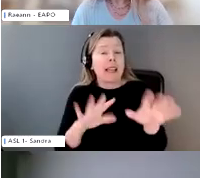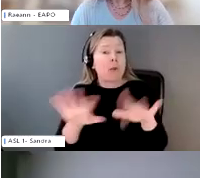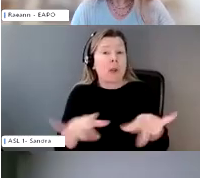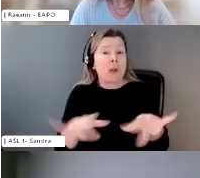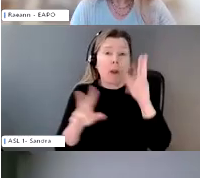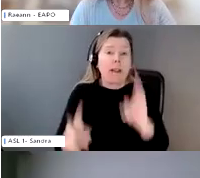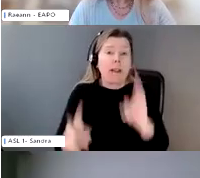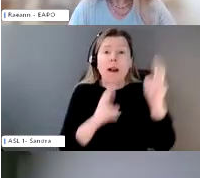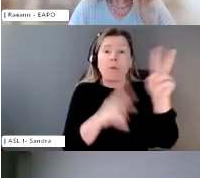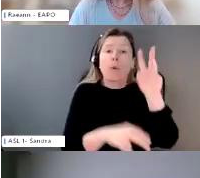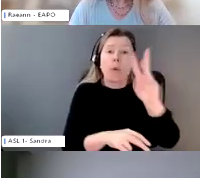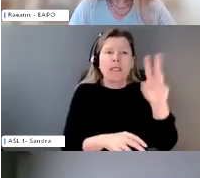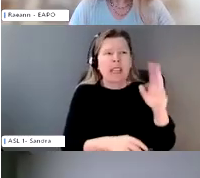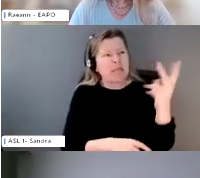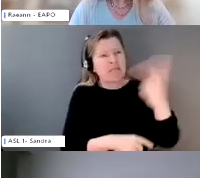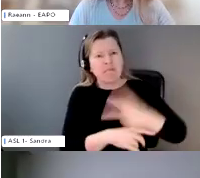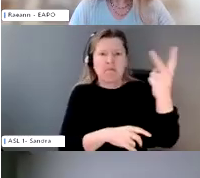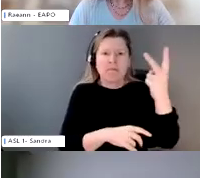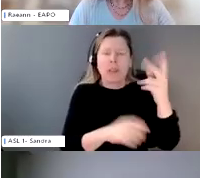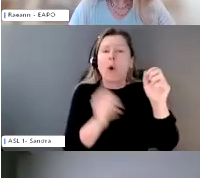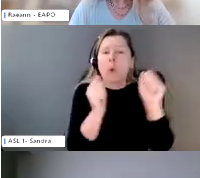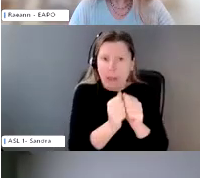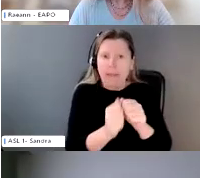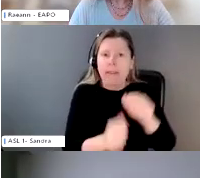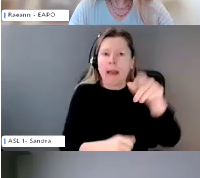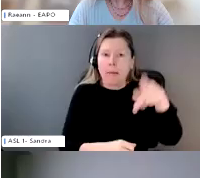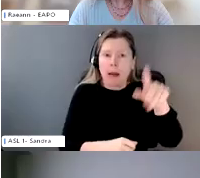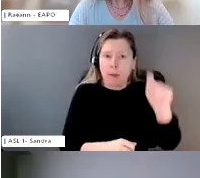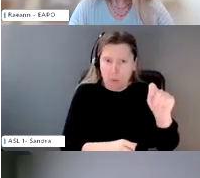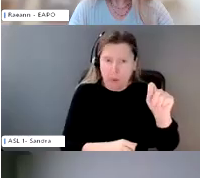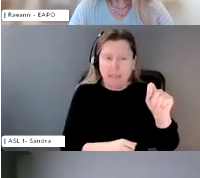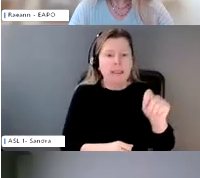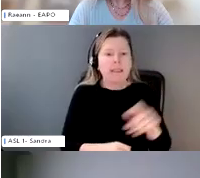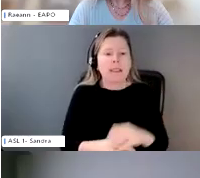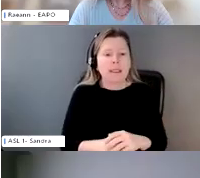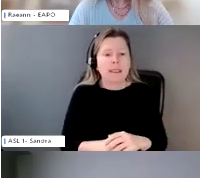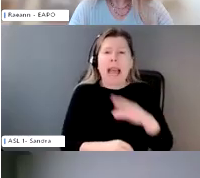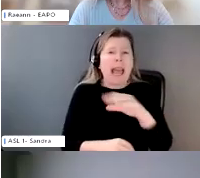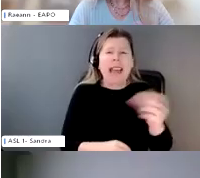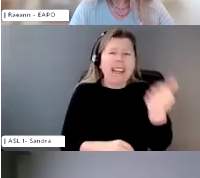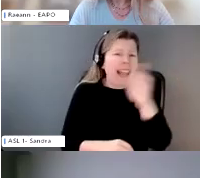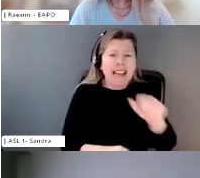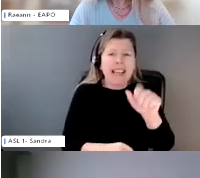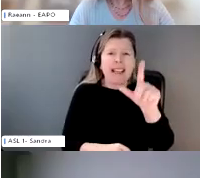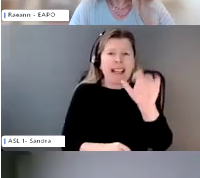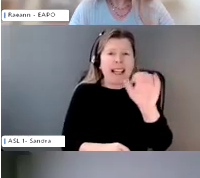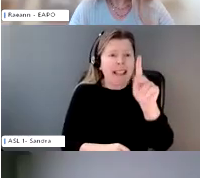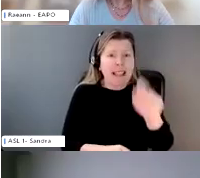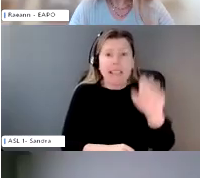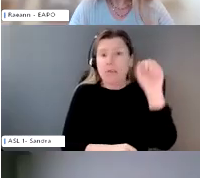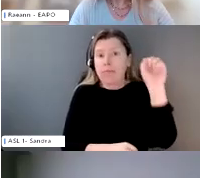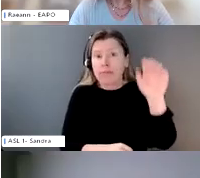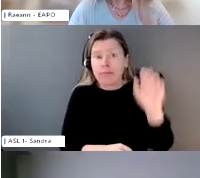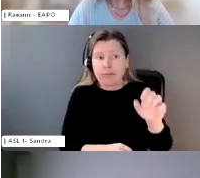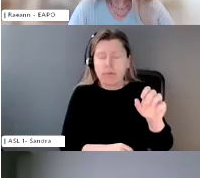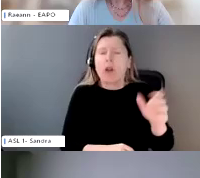in a couple days with the PowerPoint presentation as well, and any links that we share, including the bullying